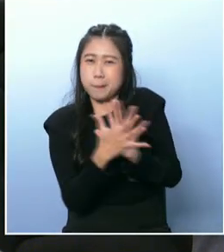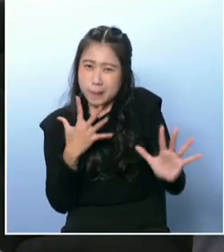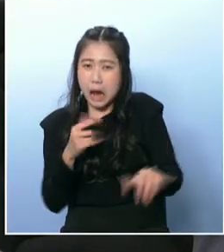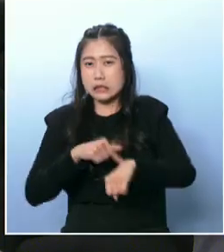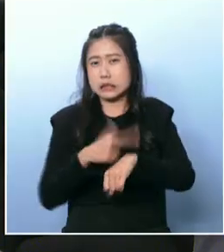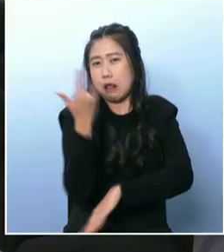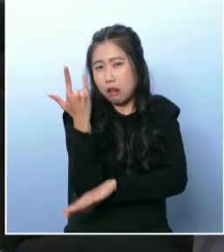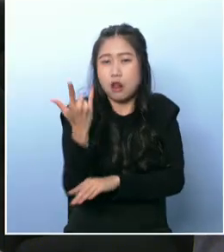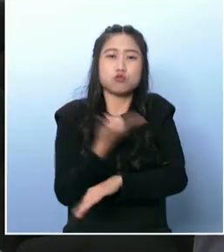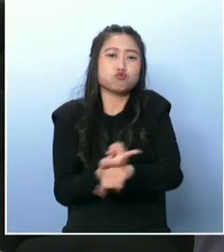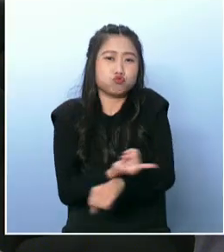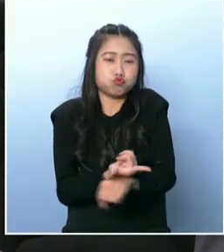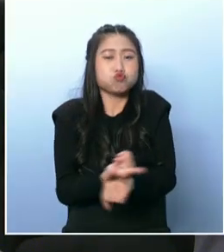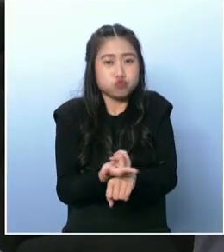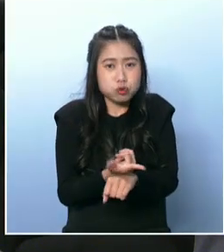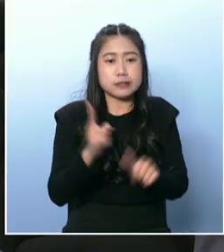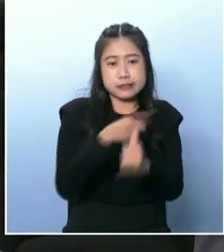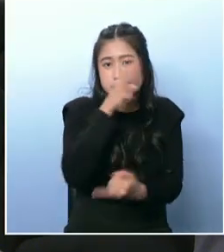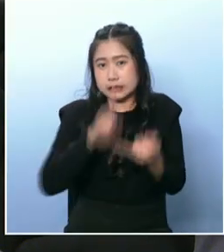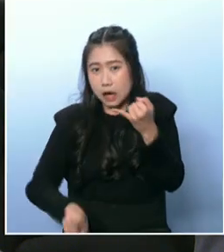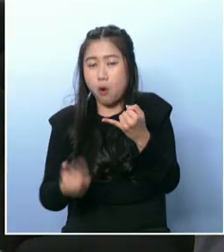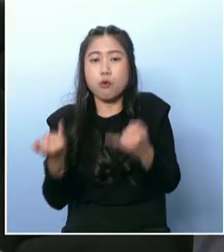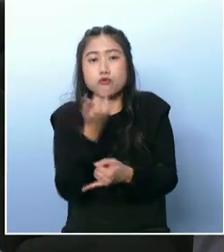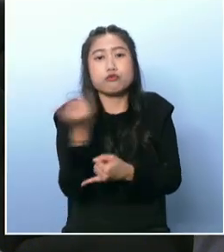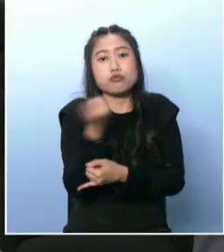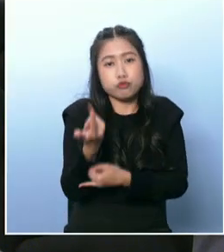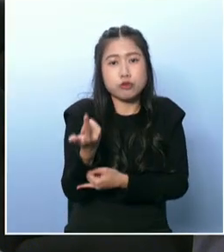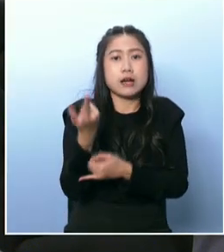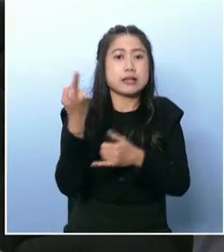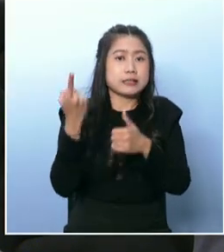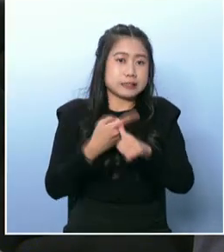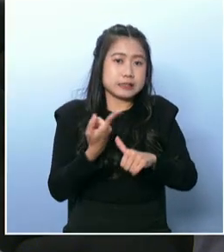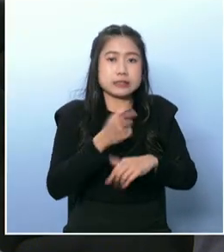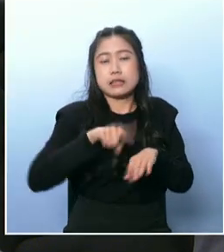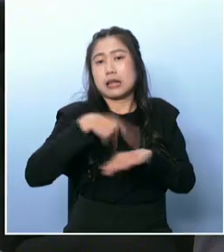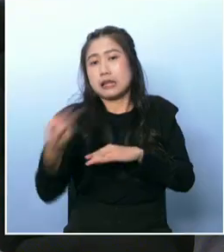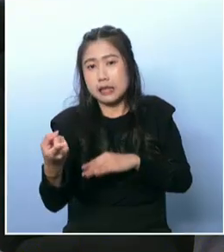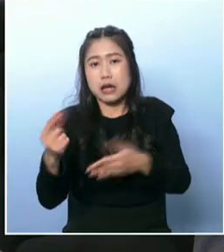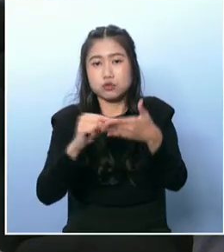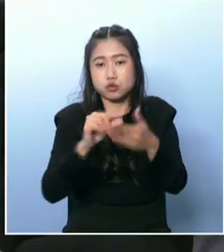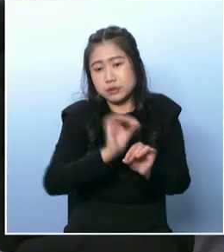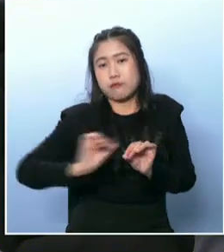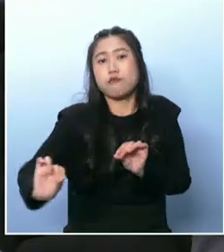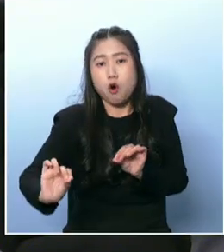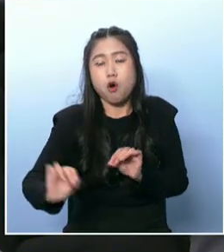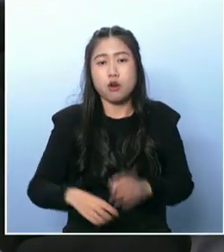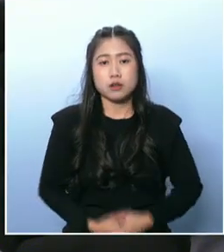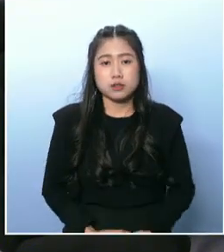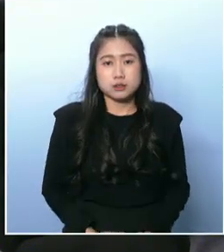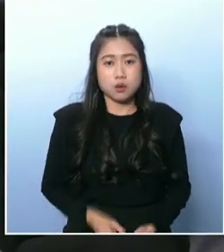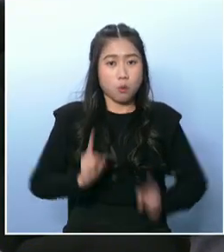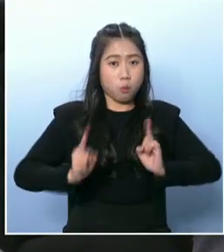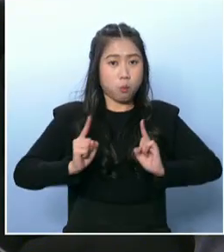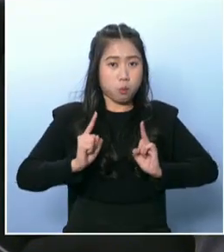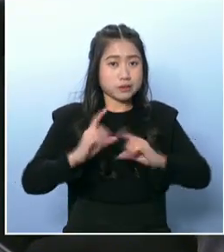a waiting time for many of the different types of RCH. So we may have a quarter priority to other types of